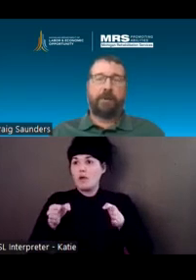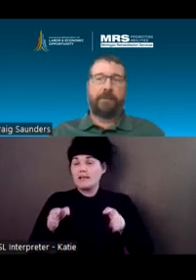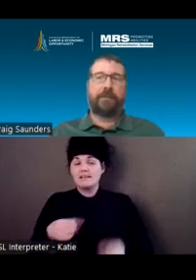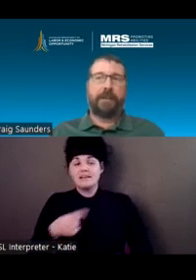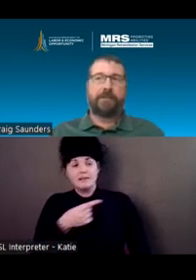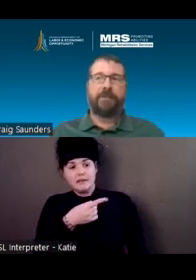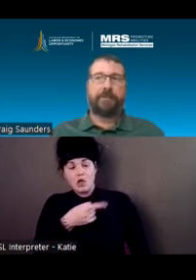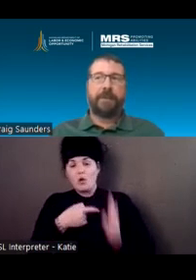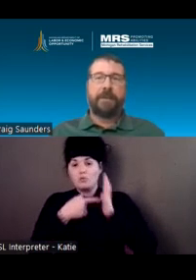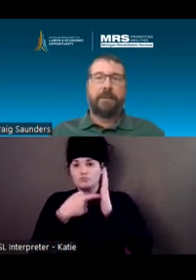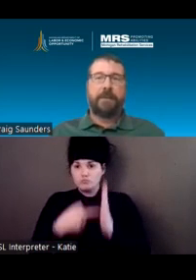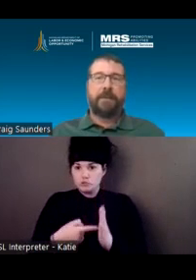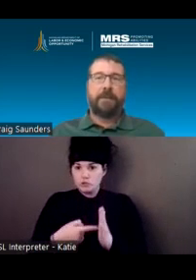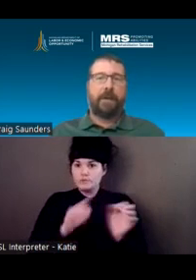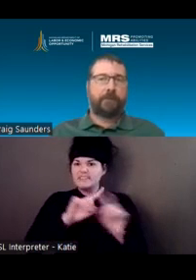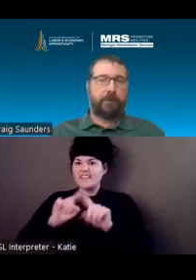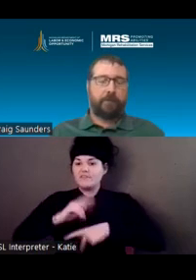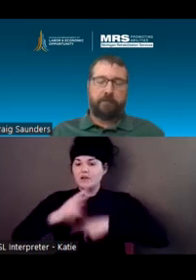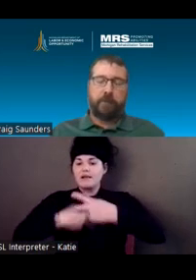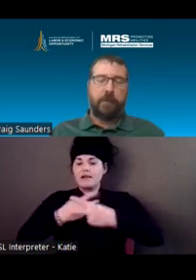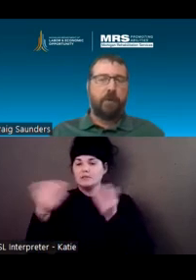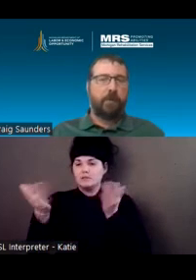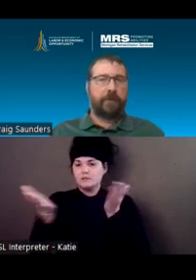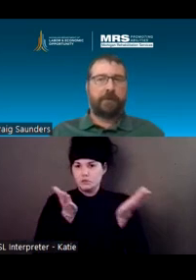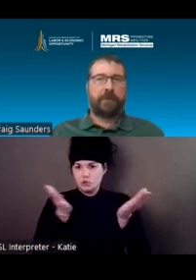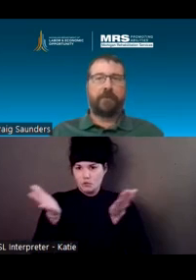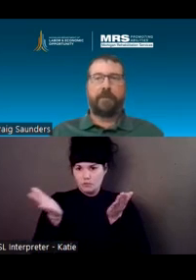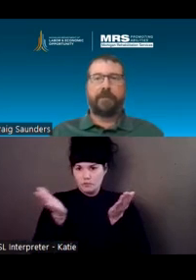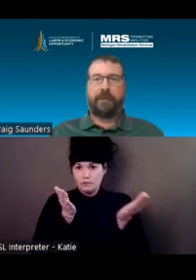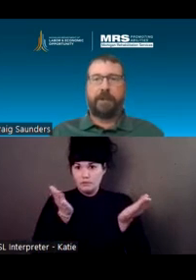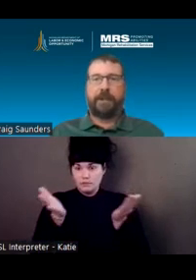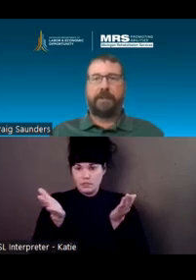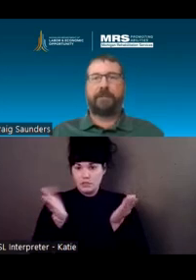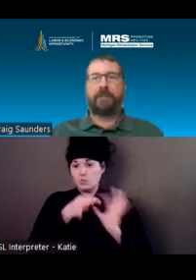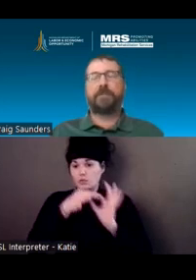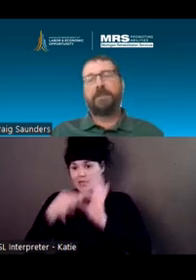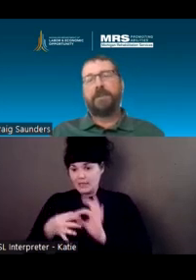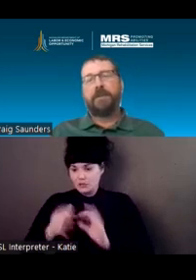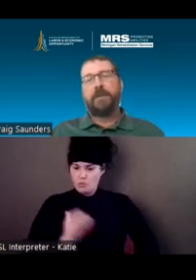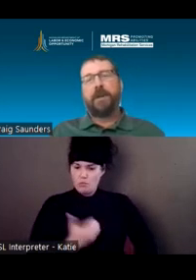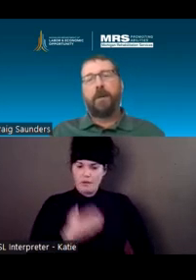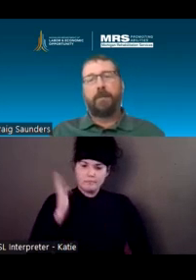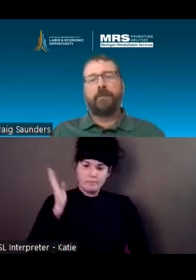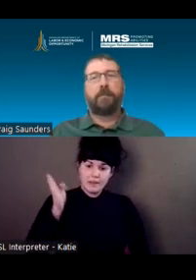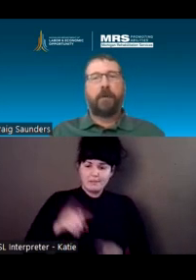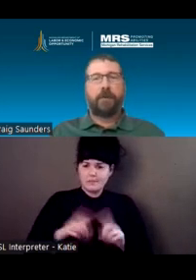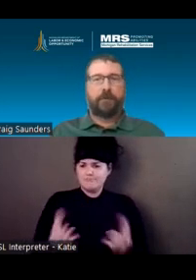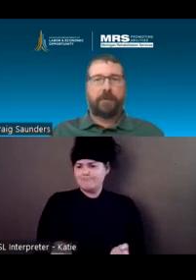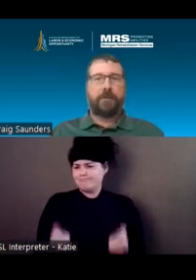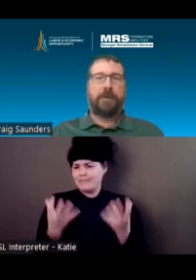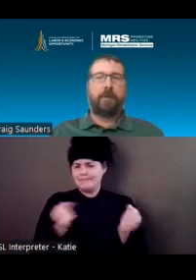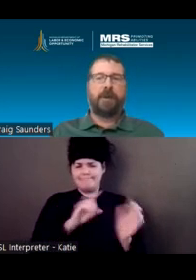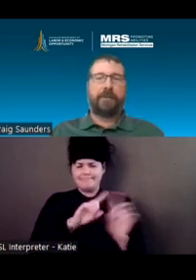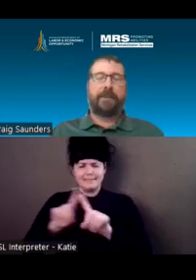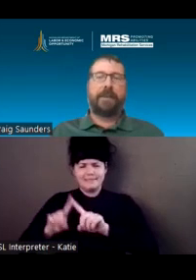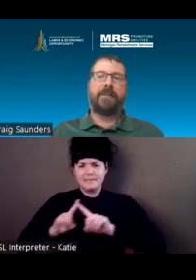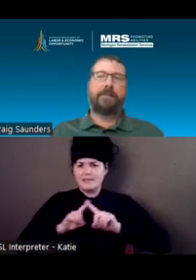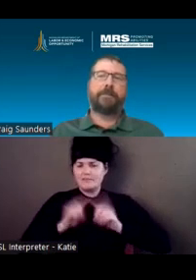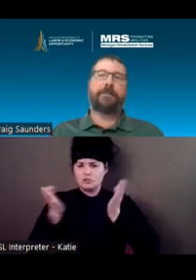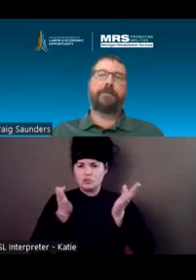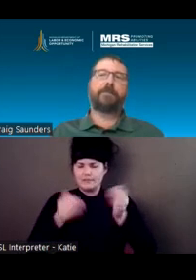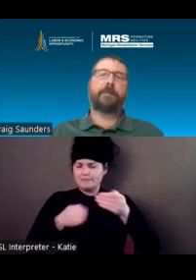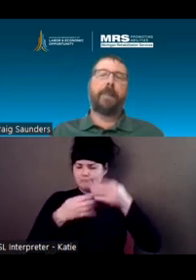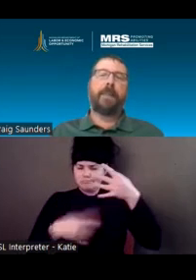today's presentation, but there are also numerous other services that we can assist our business partners with when working